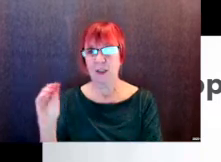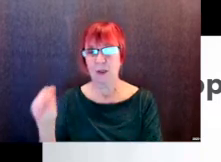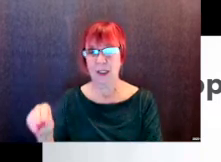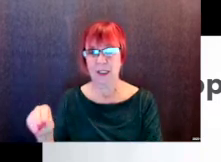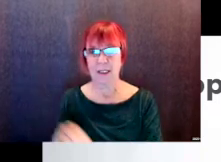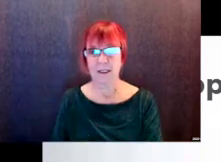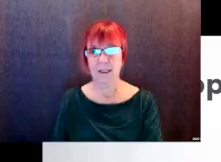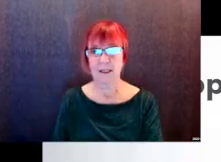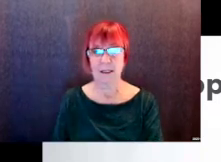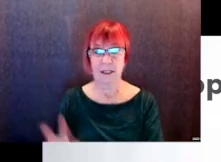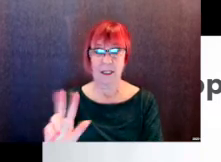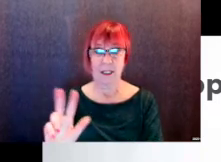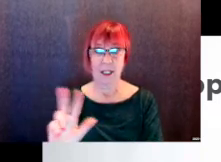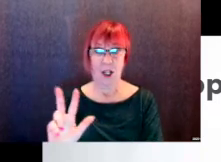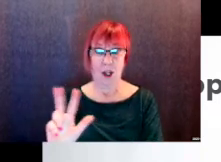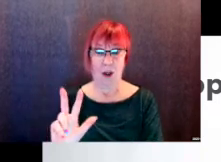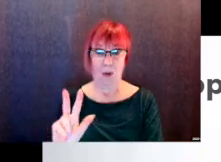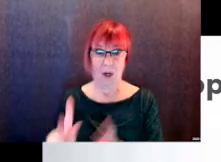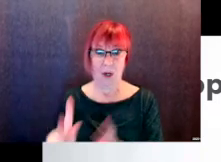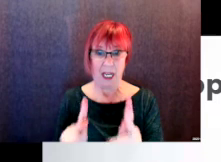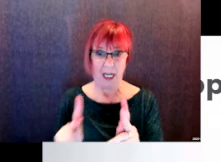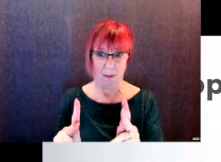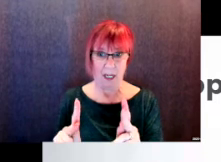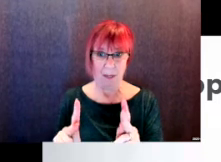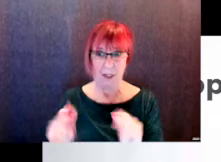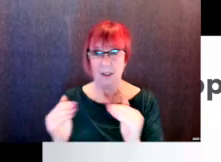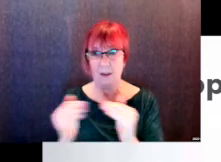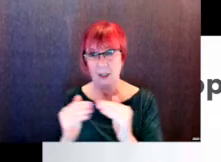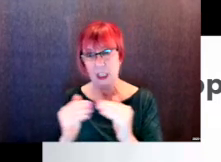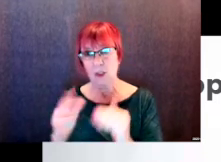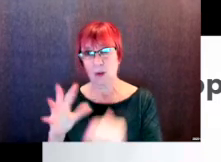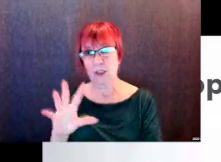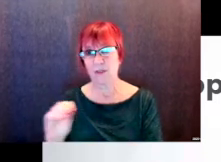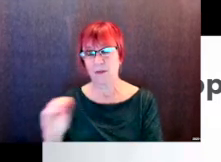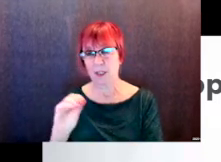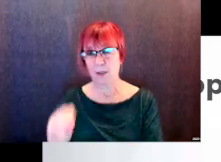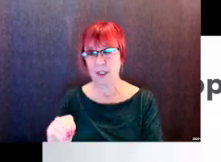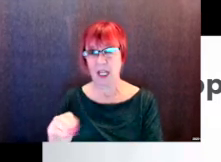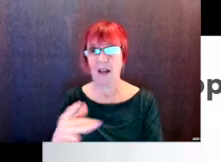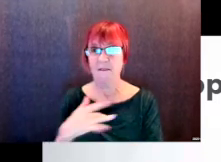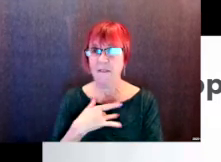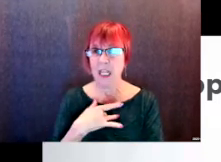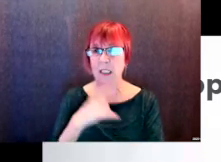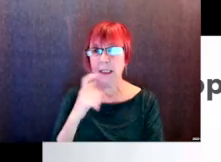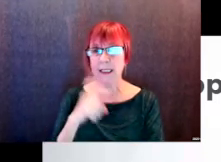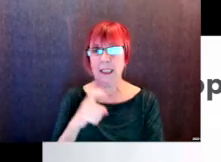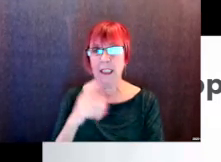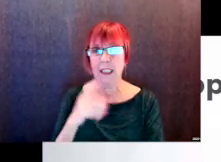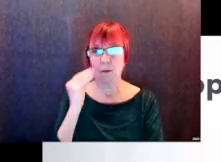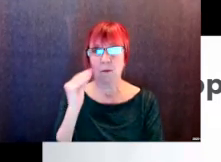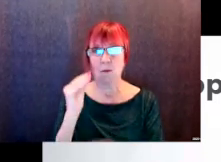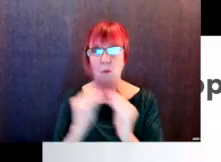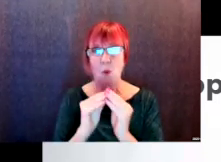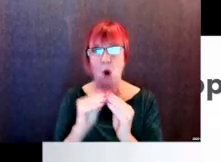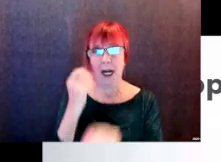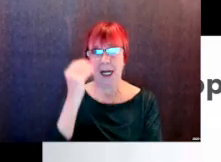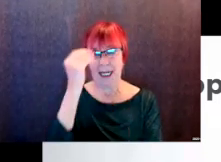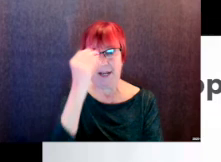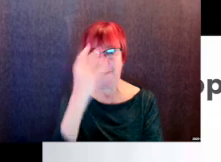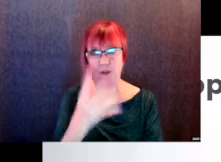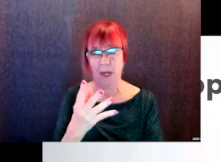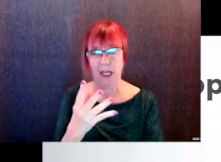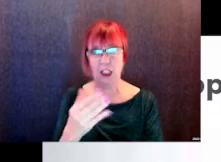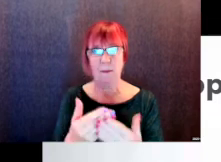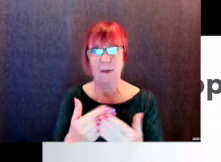even though I said there were, I don't remember now, like about 30 people that could have responded, sometimes we do also